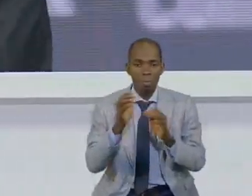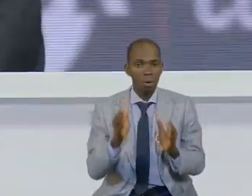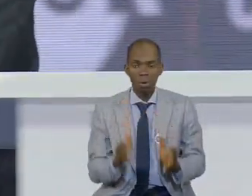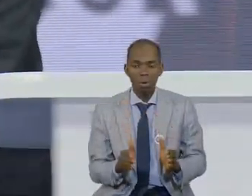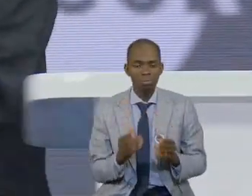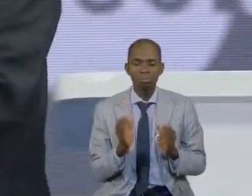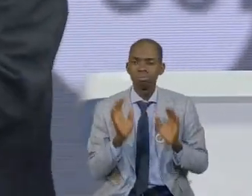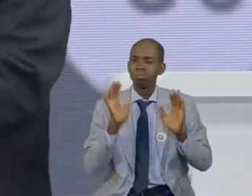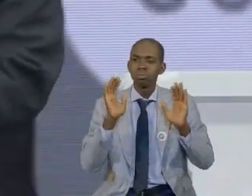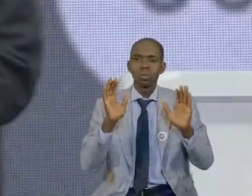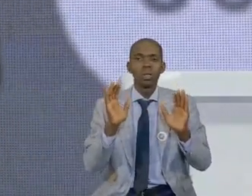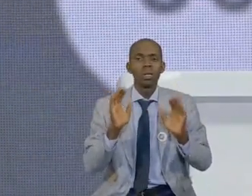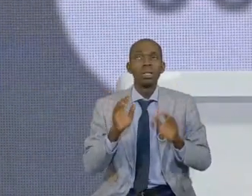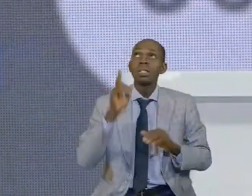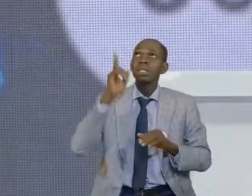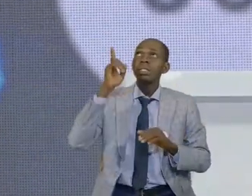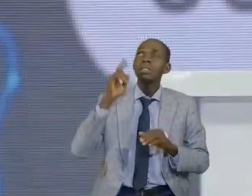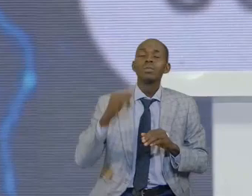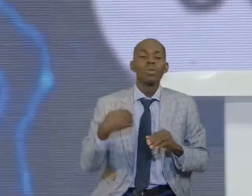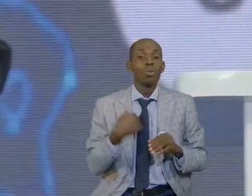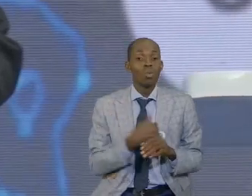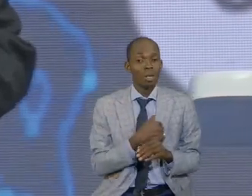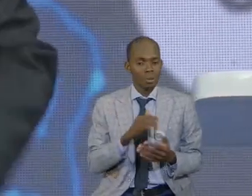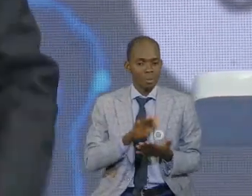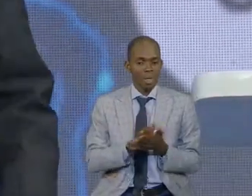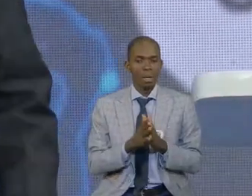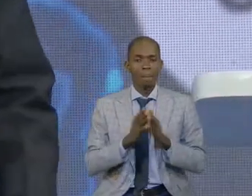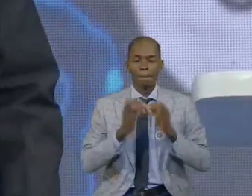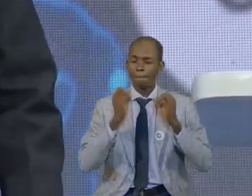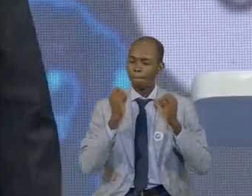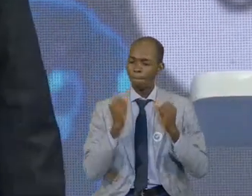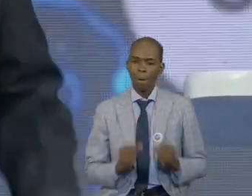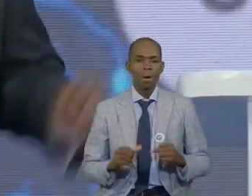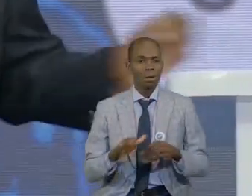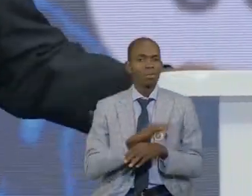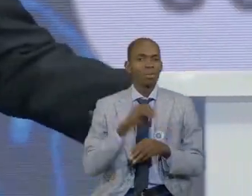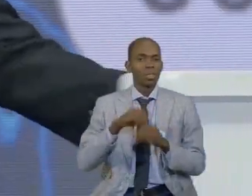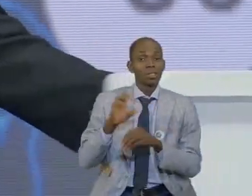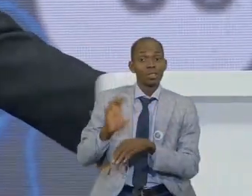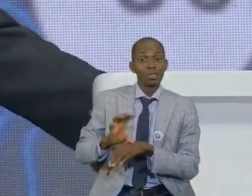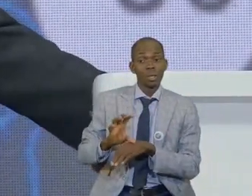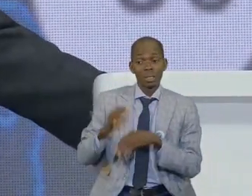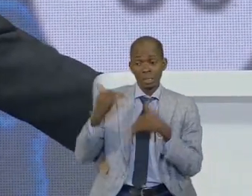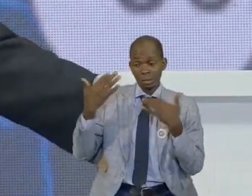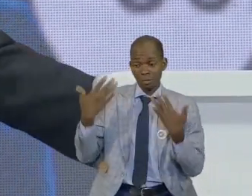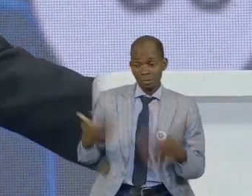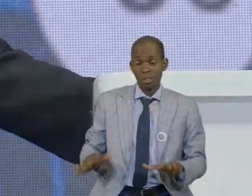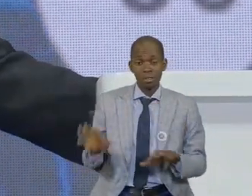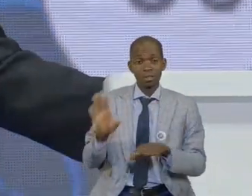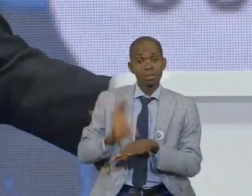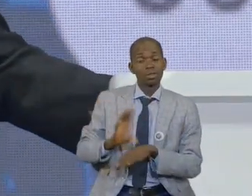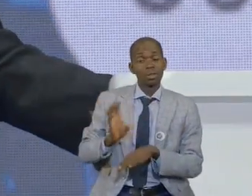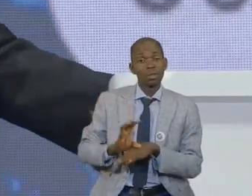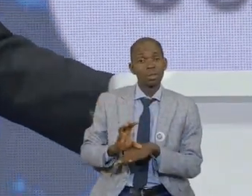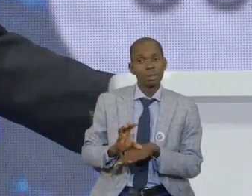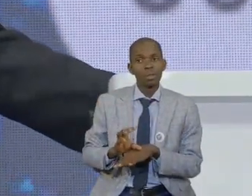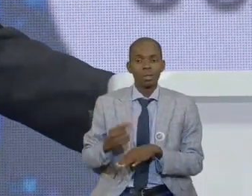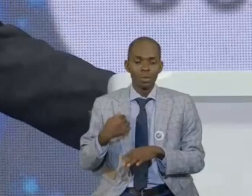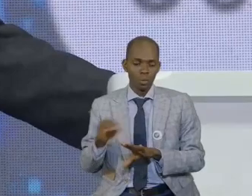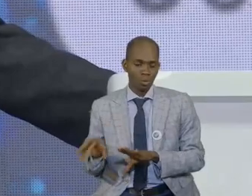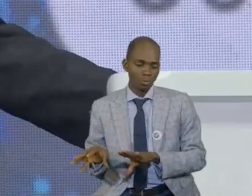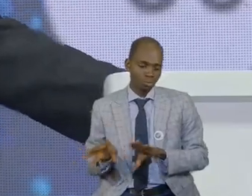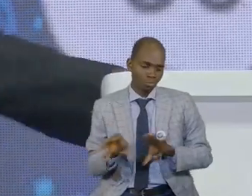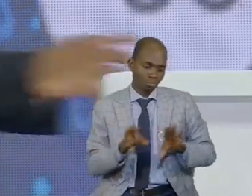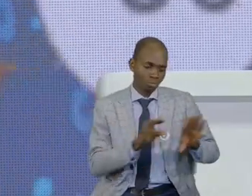We're powerful in the church. Now we close the service and we go